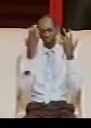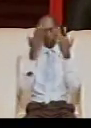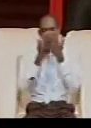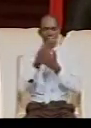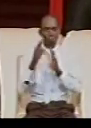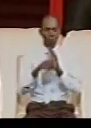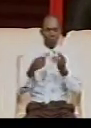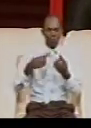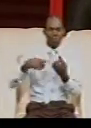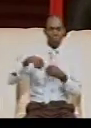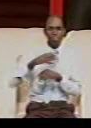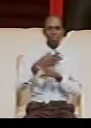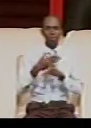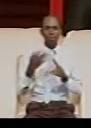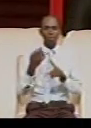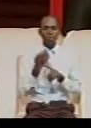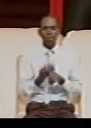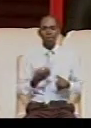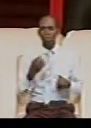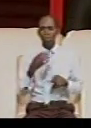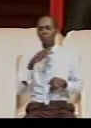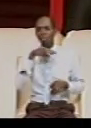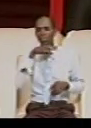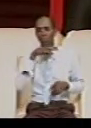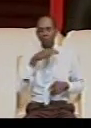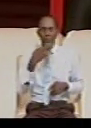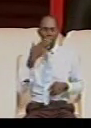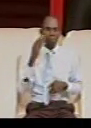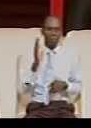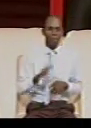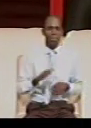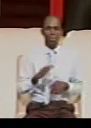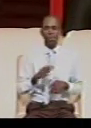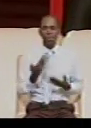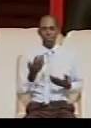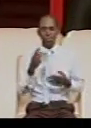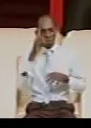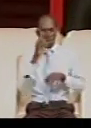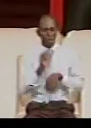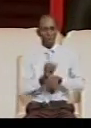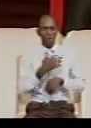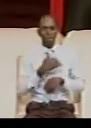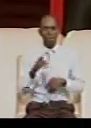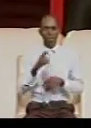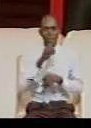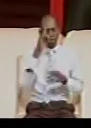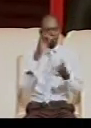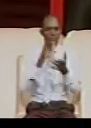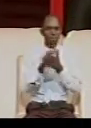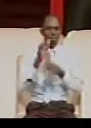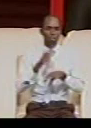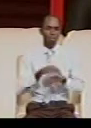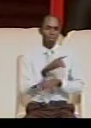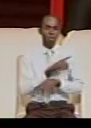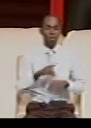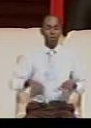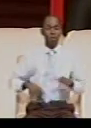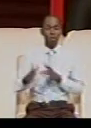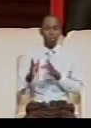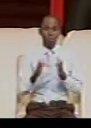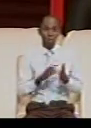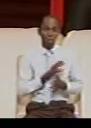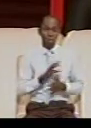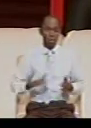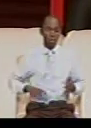your weakness, turn away from your bad habits, and you believe on the Lord Jesus Christ. It